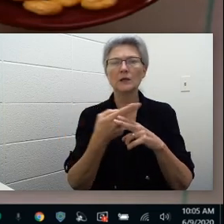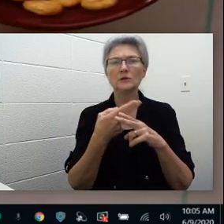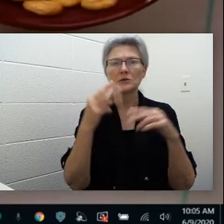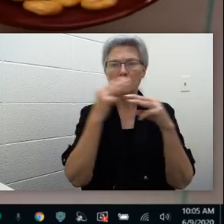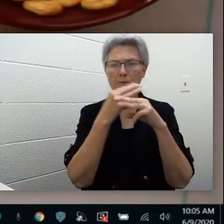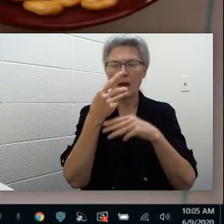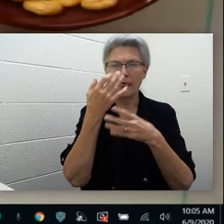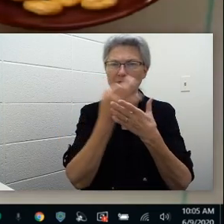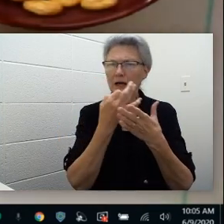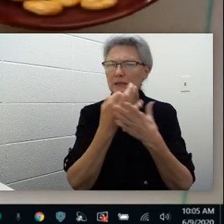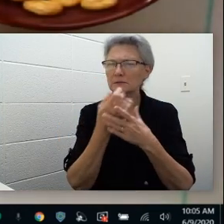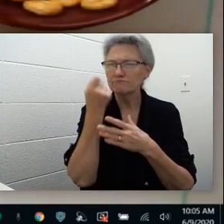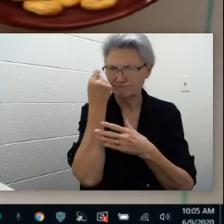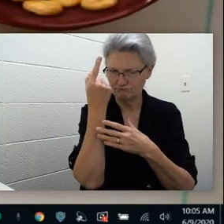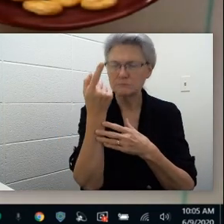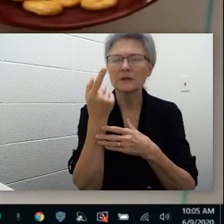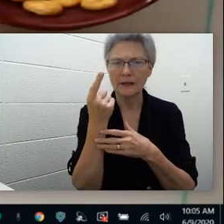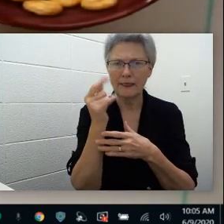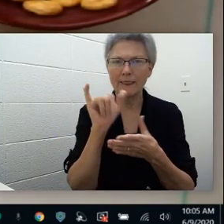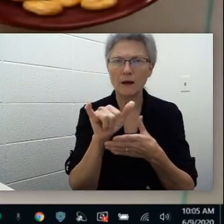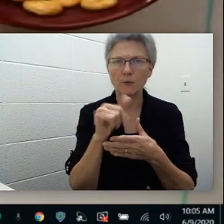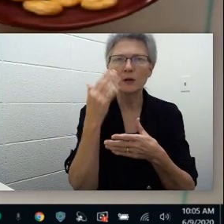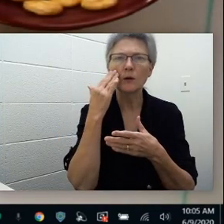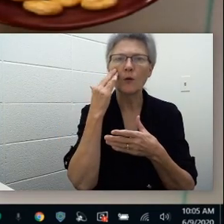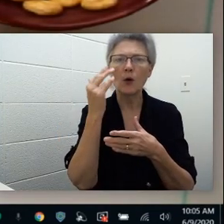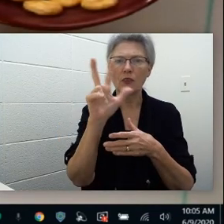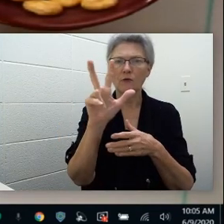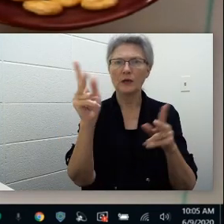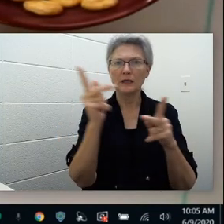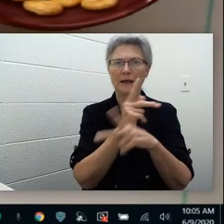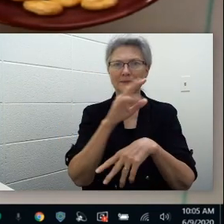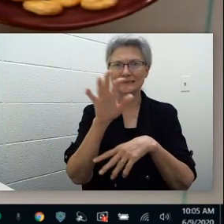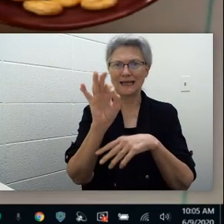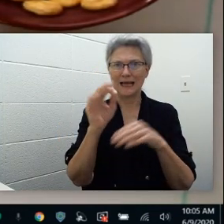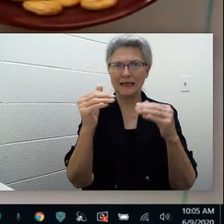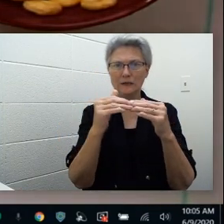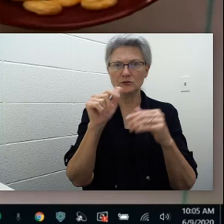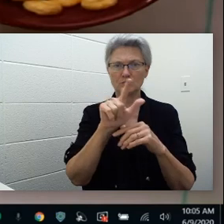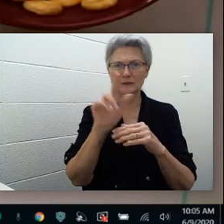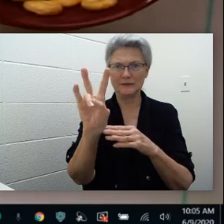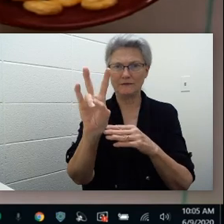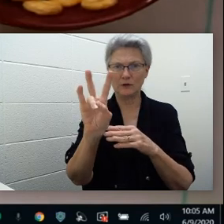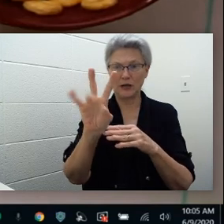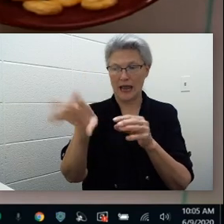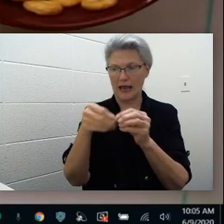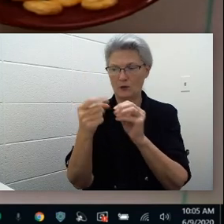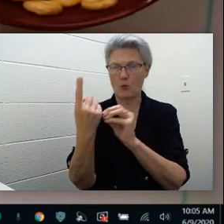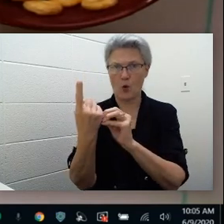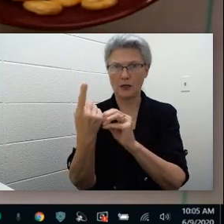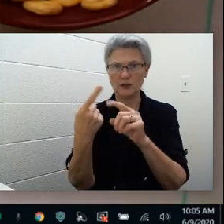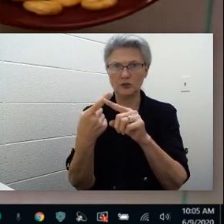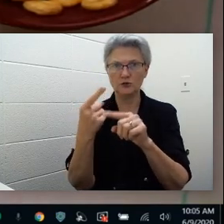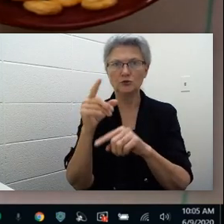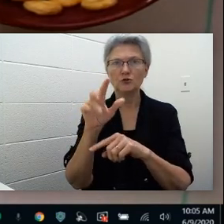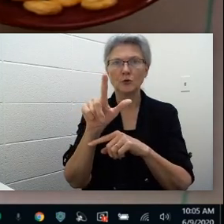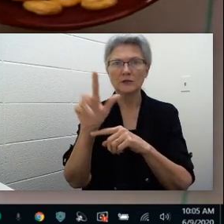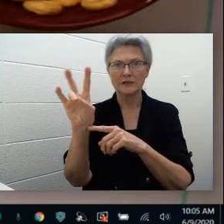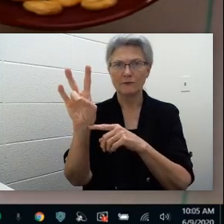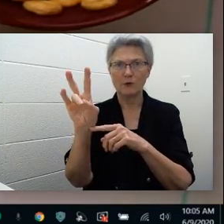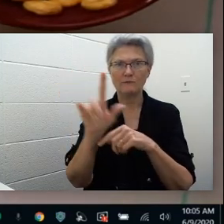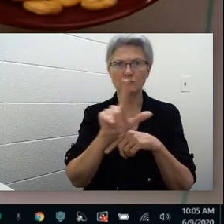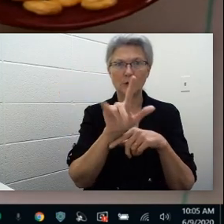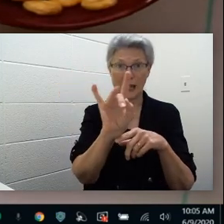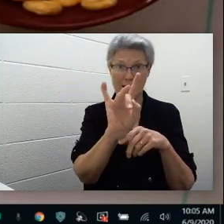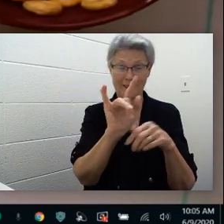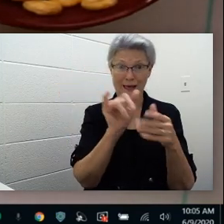know that 3 times 9 is 27. If we add 1 to 27, we'd have 28,